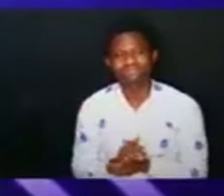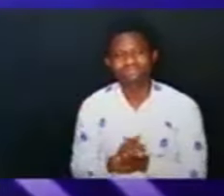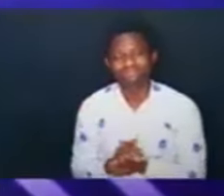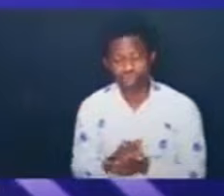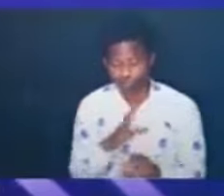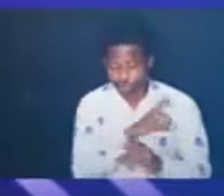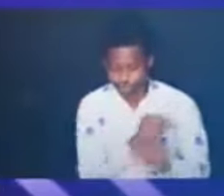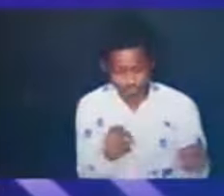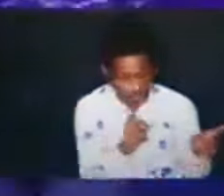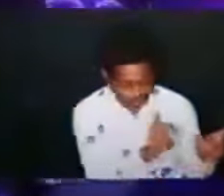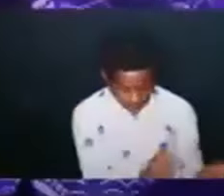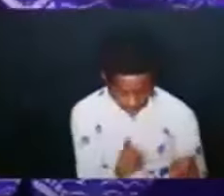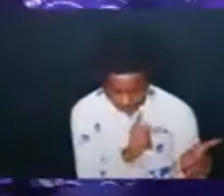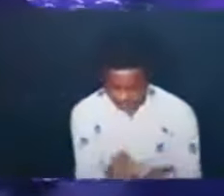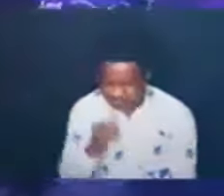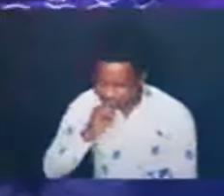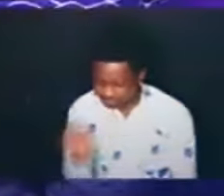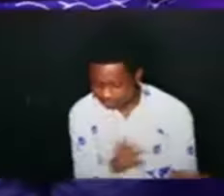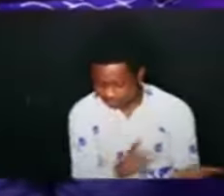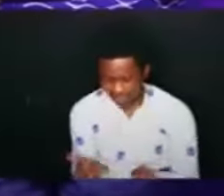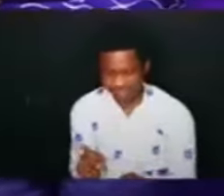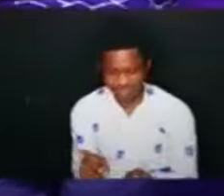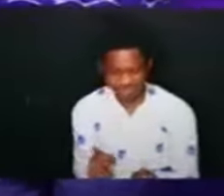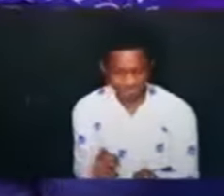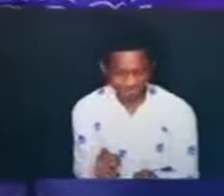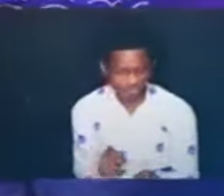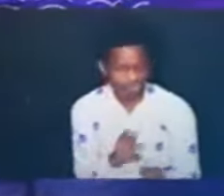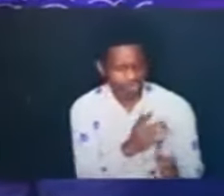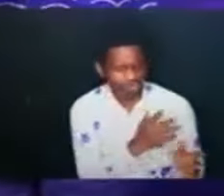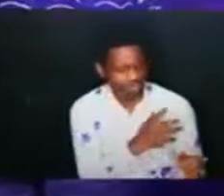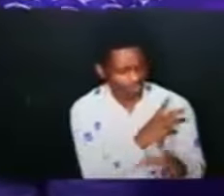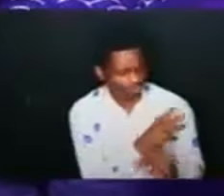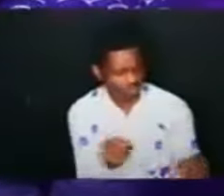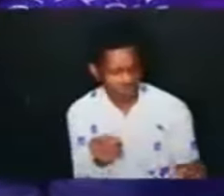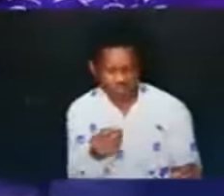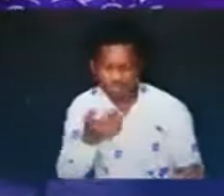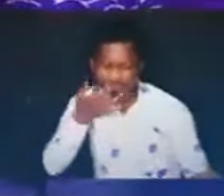No conspiracy. No incantation.